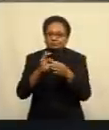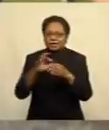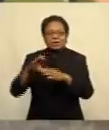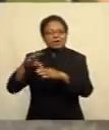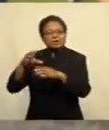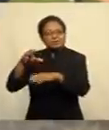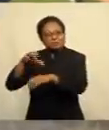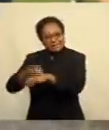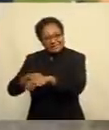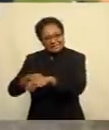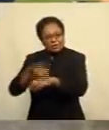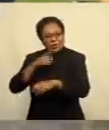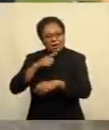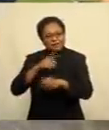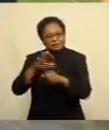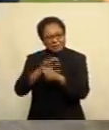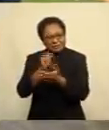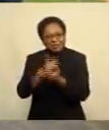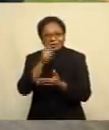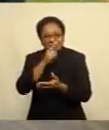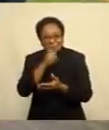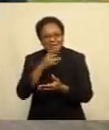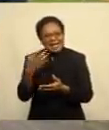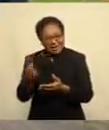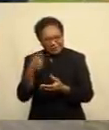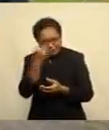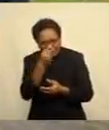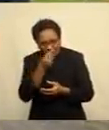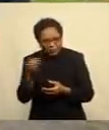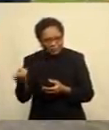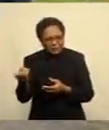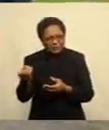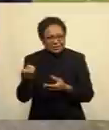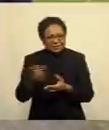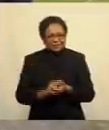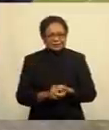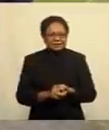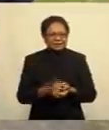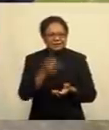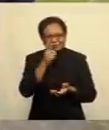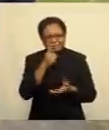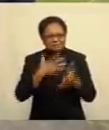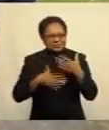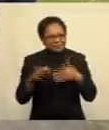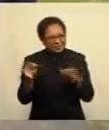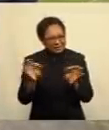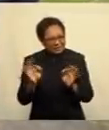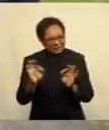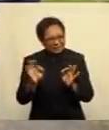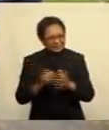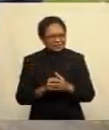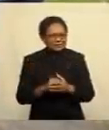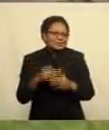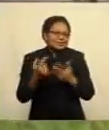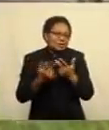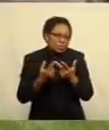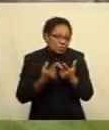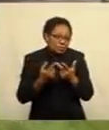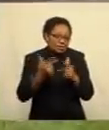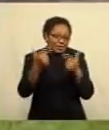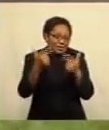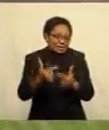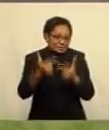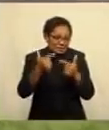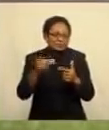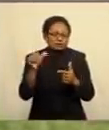have access to basic food and other essential items during lockdowns and other COVID-19 related restrictions.